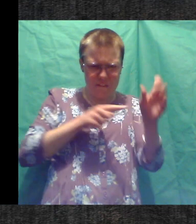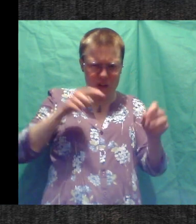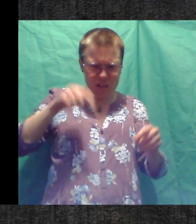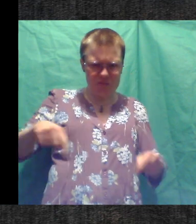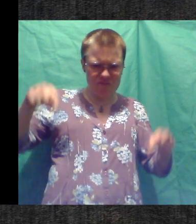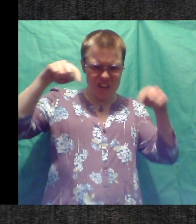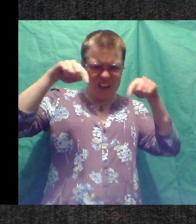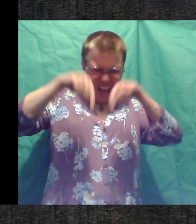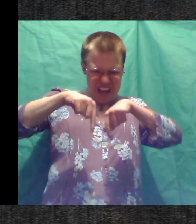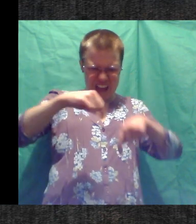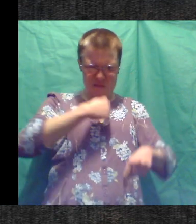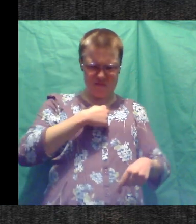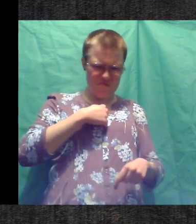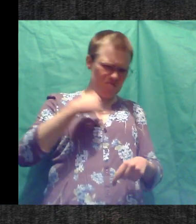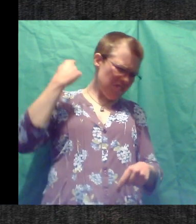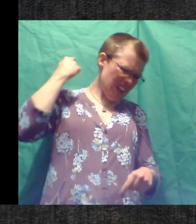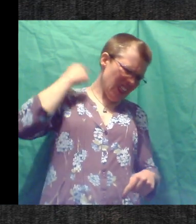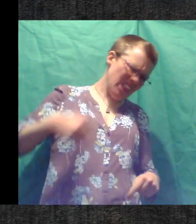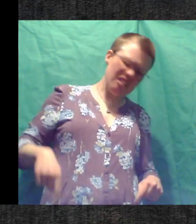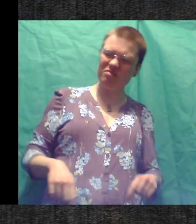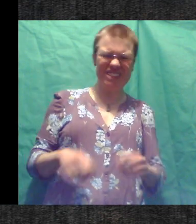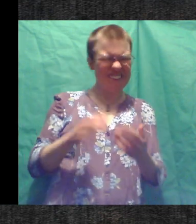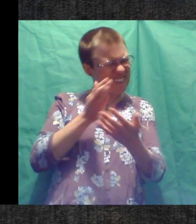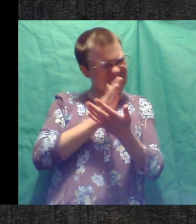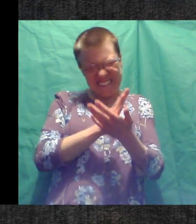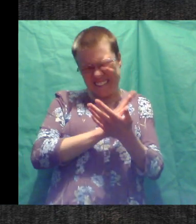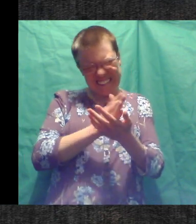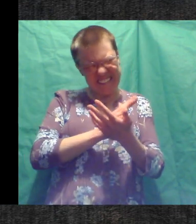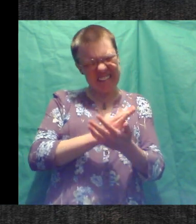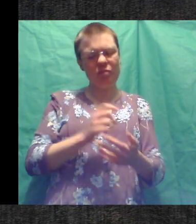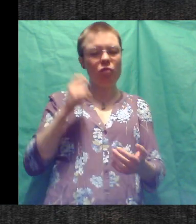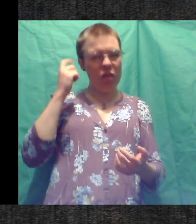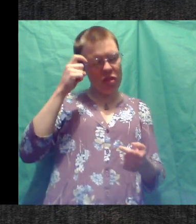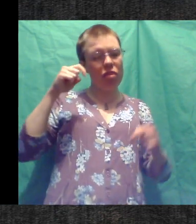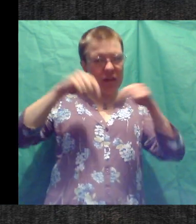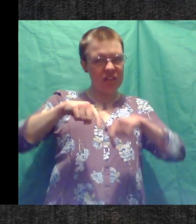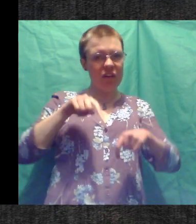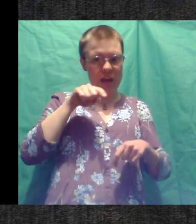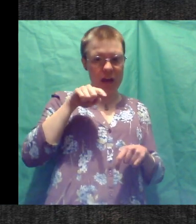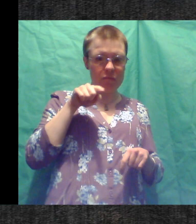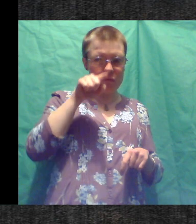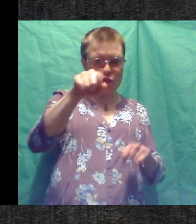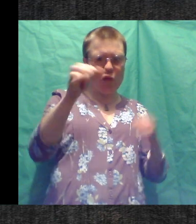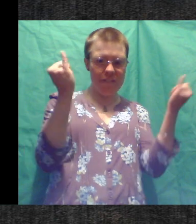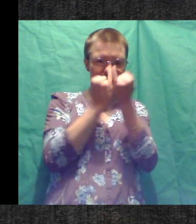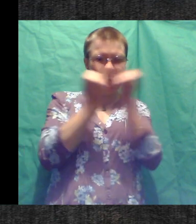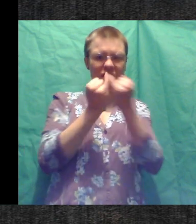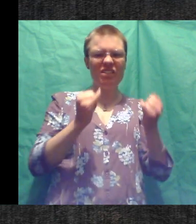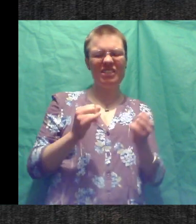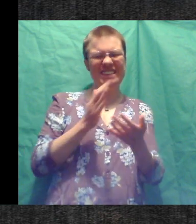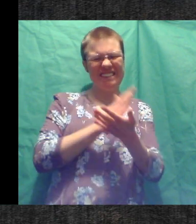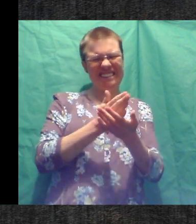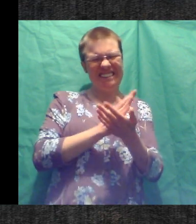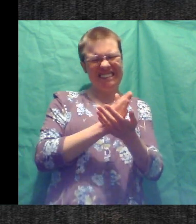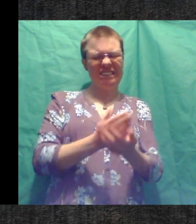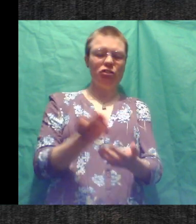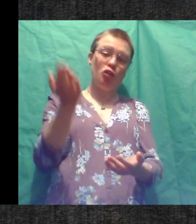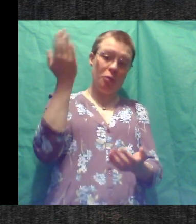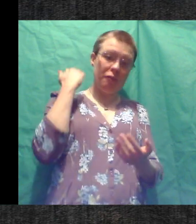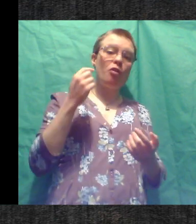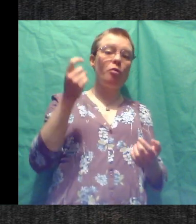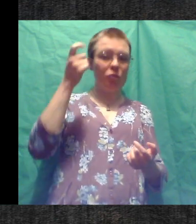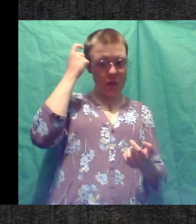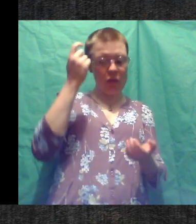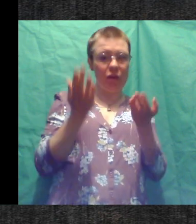think so. I think he just came here to fight you. I wasn't sure before, but now I think I understand. A final battle with